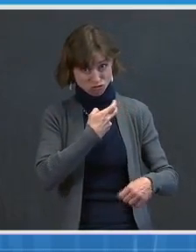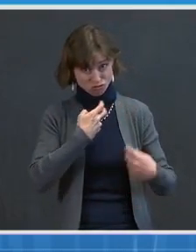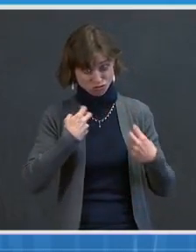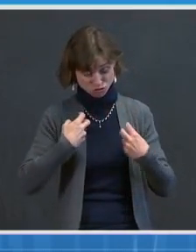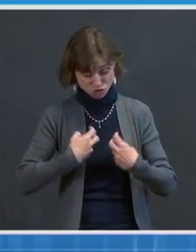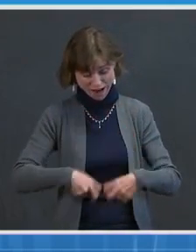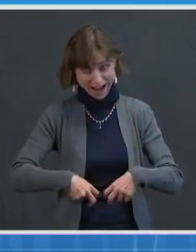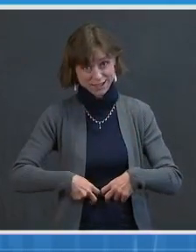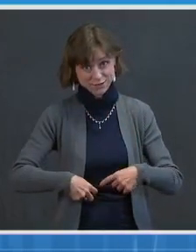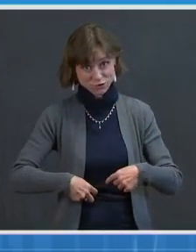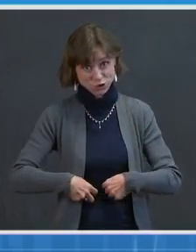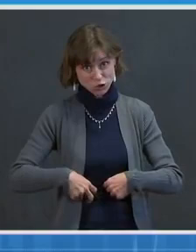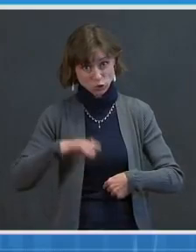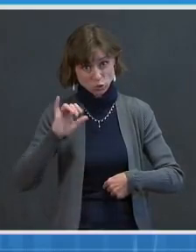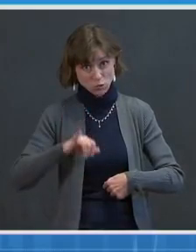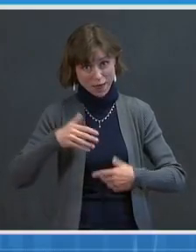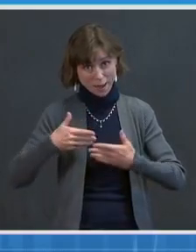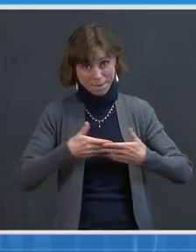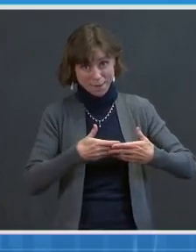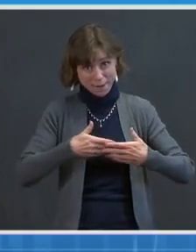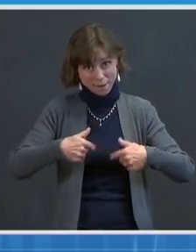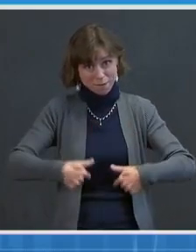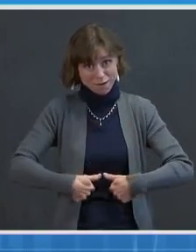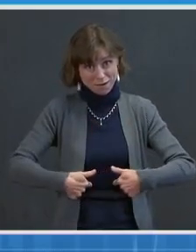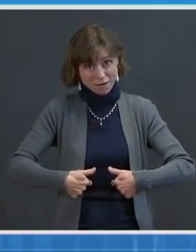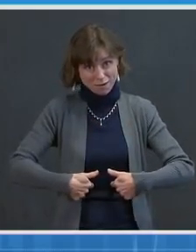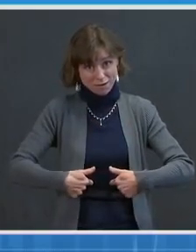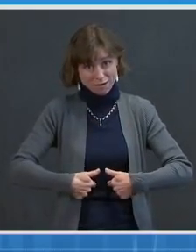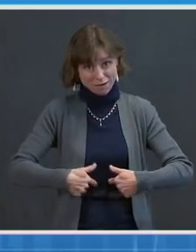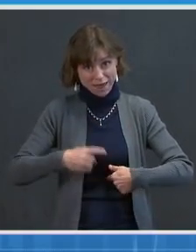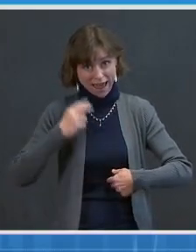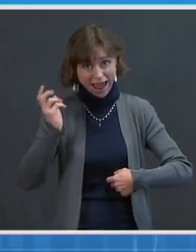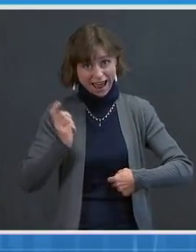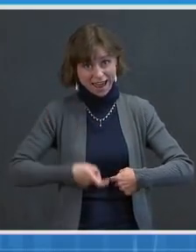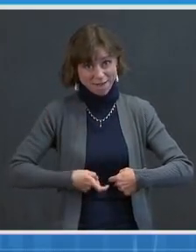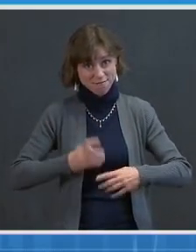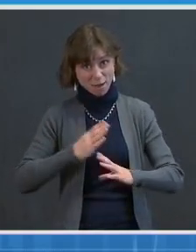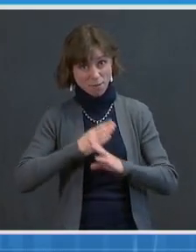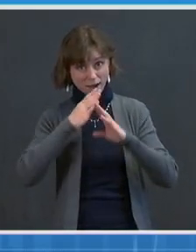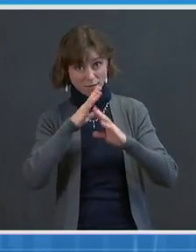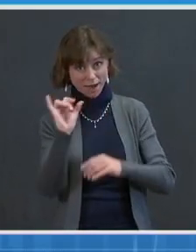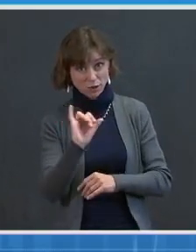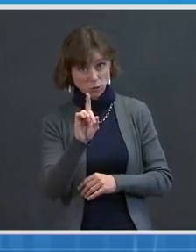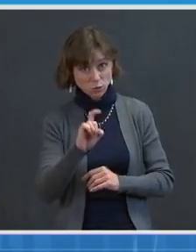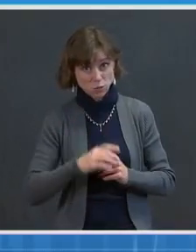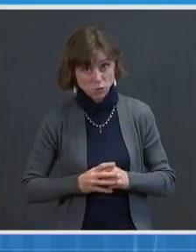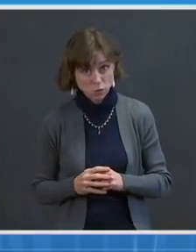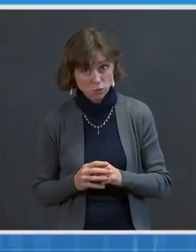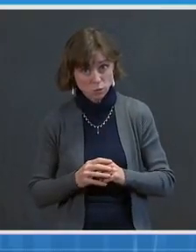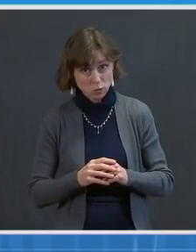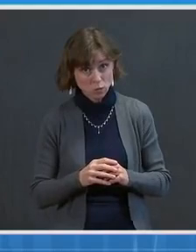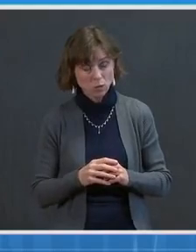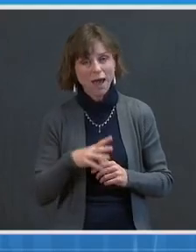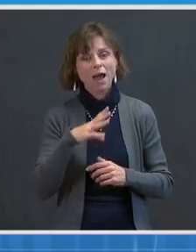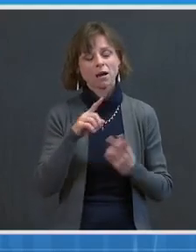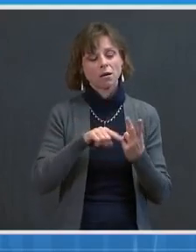unborn child and give them antibodies? Have you found that as well? And also on the issue of herd